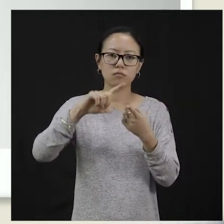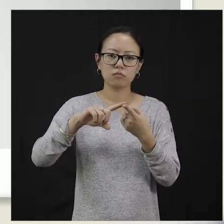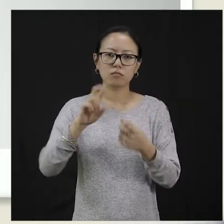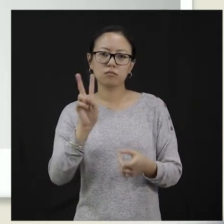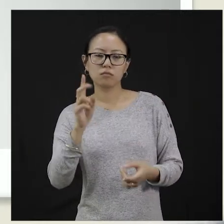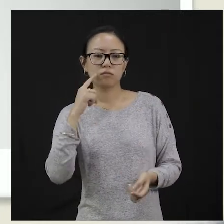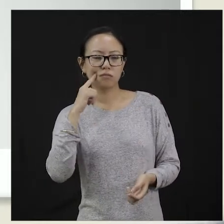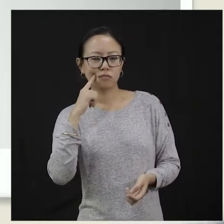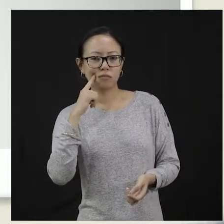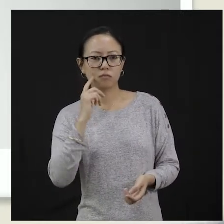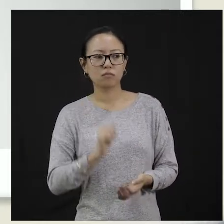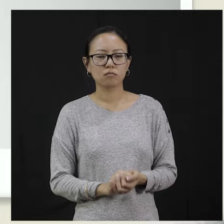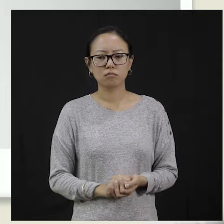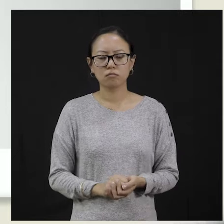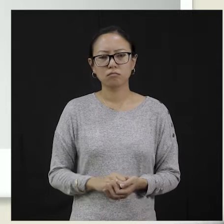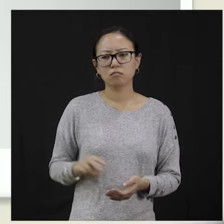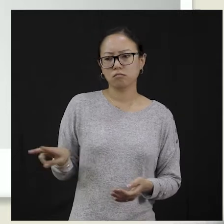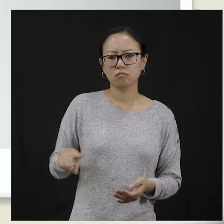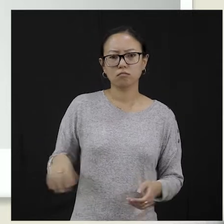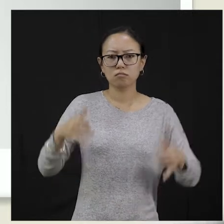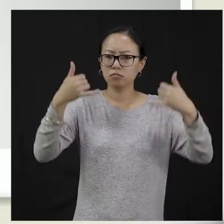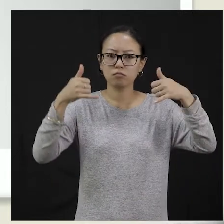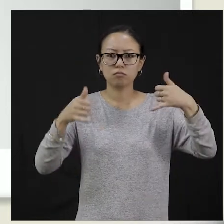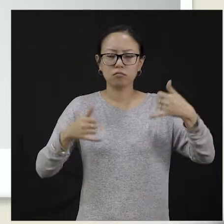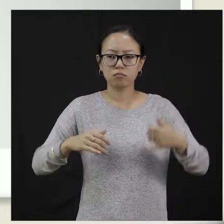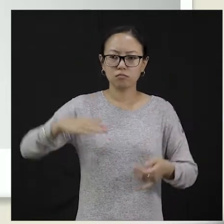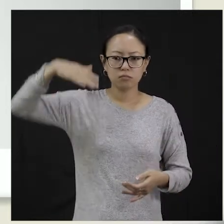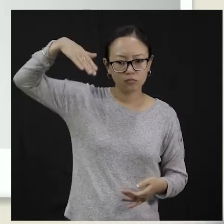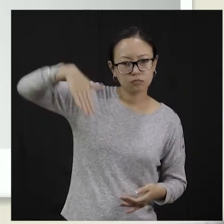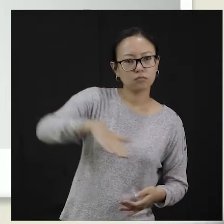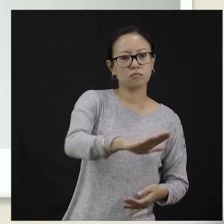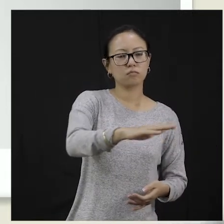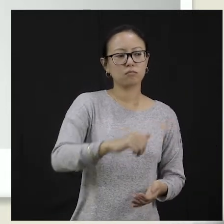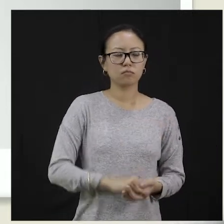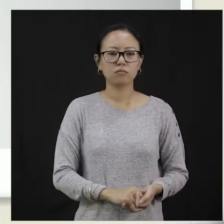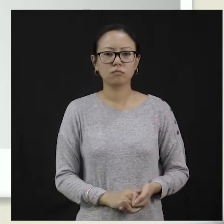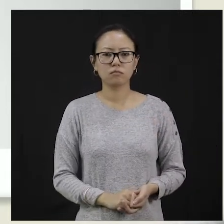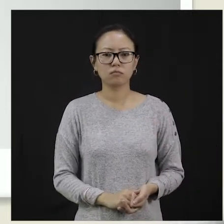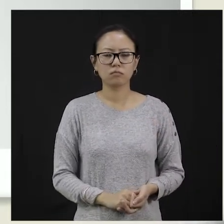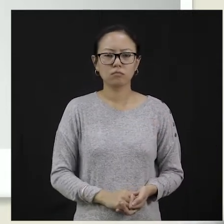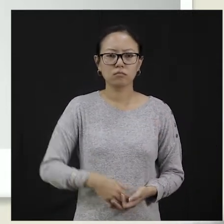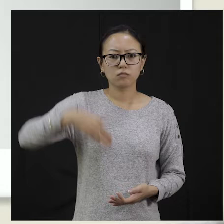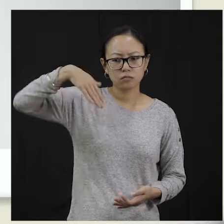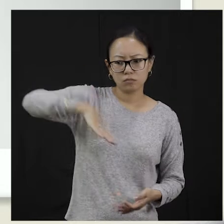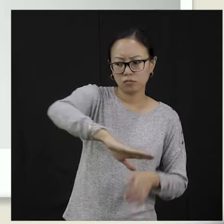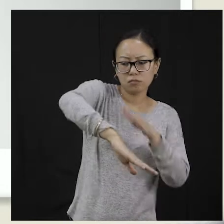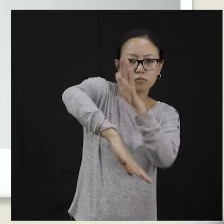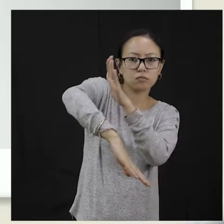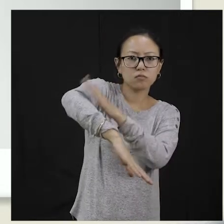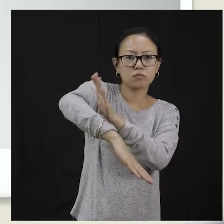Kevi, 2 boys are playing in a slide. Who is on the top of the